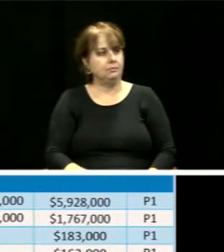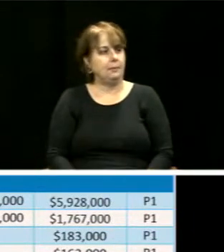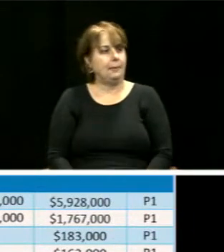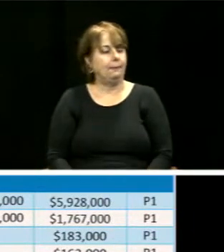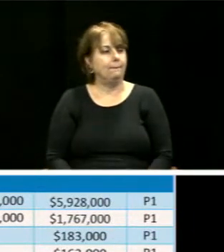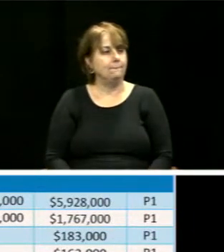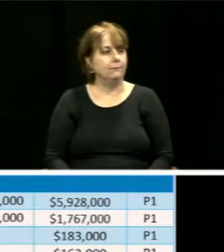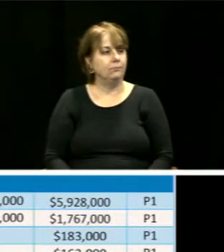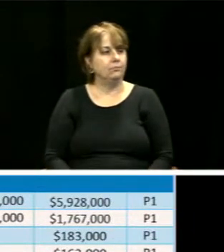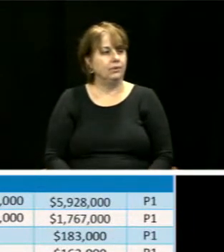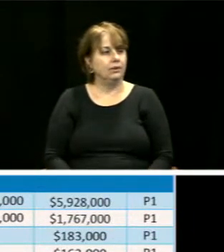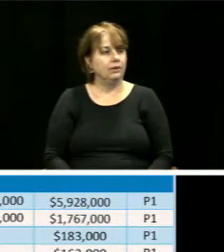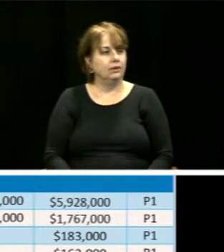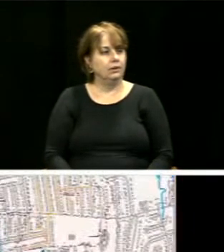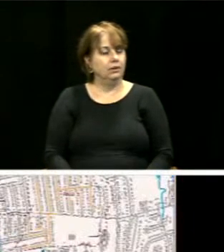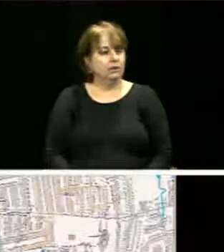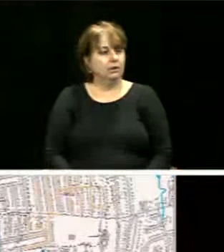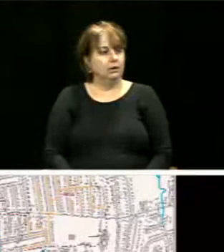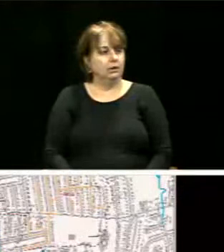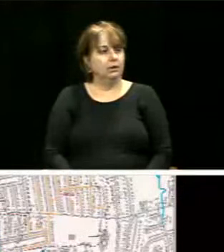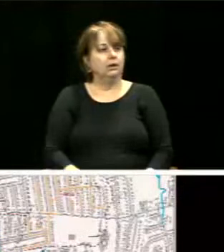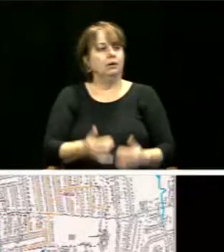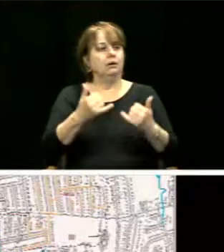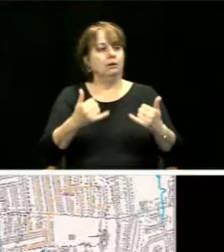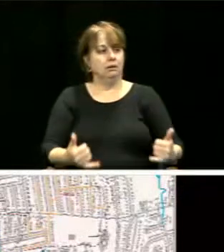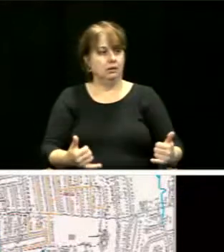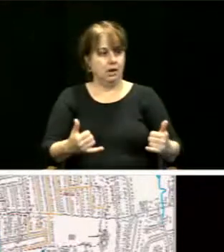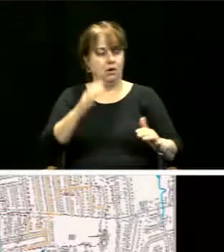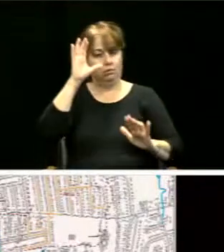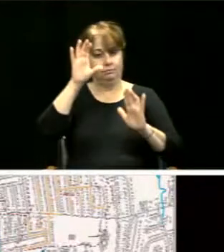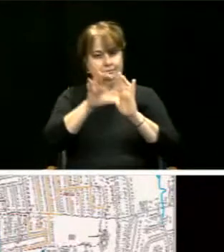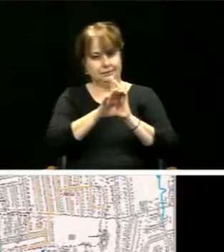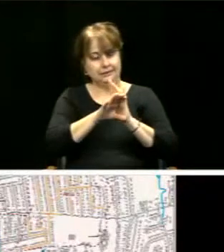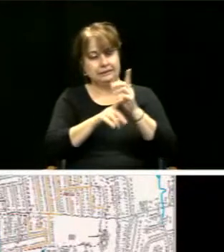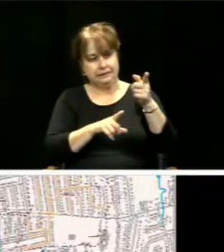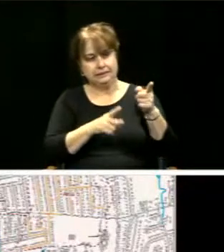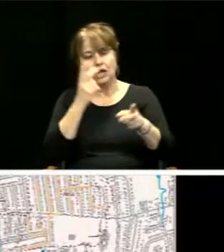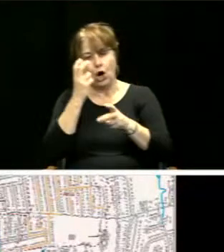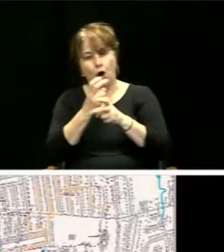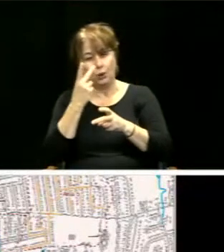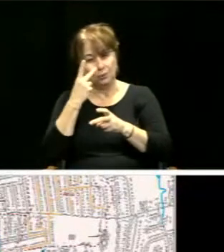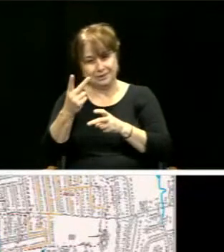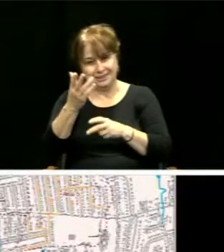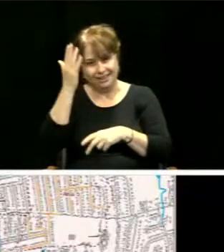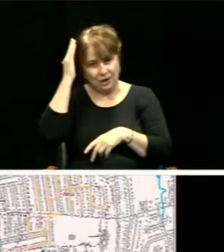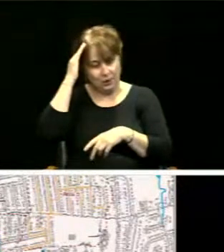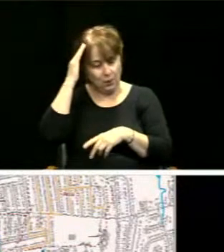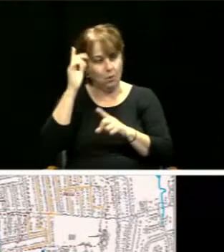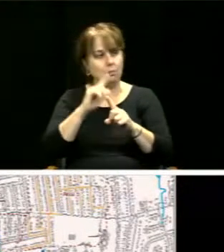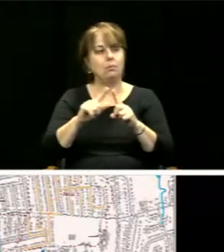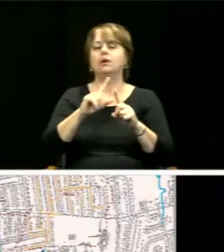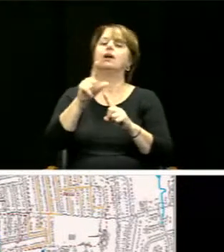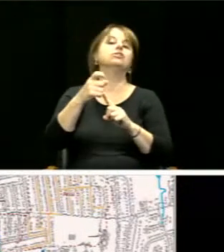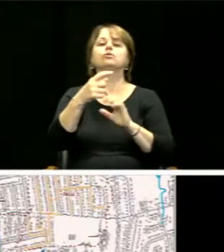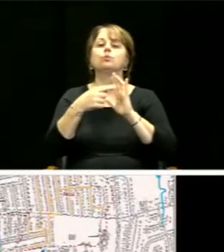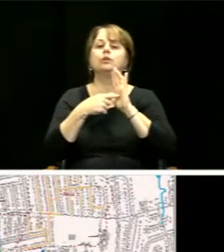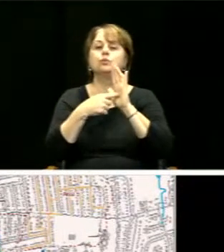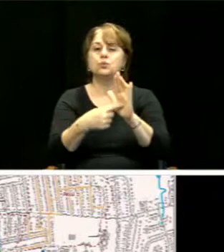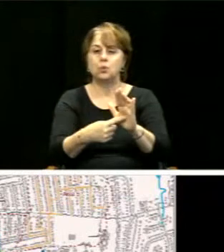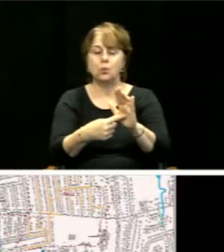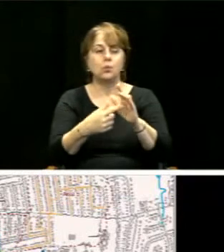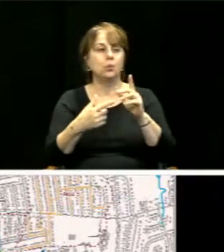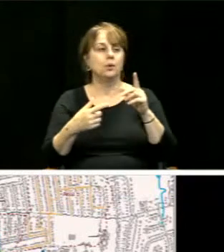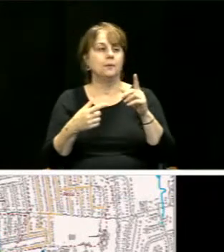And now I have a graphic that may be hard to see, but I kind of wanted to just show you